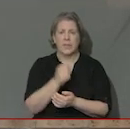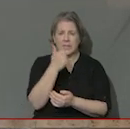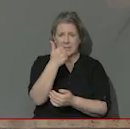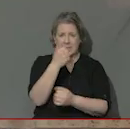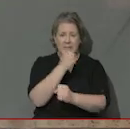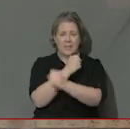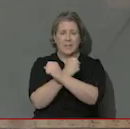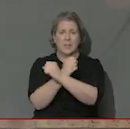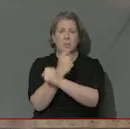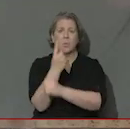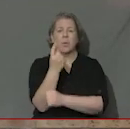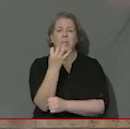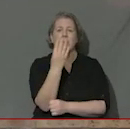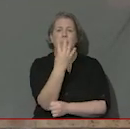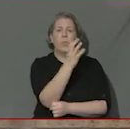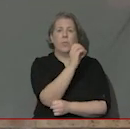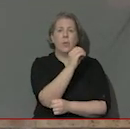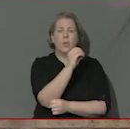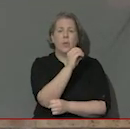1,3440 is